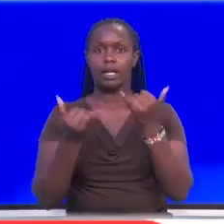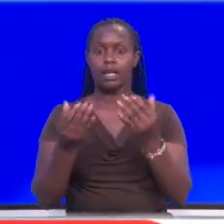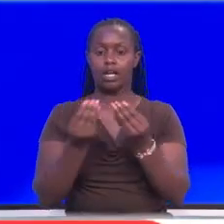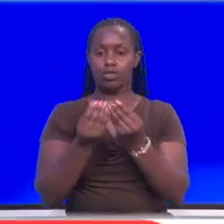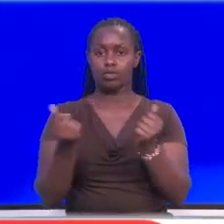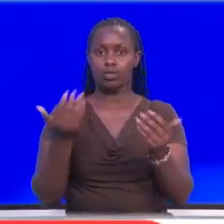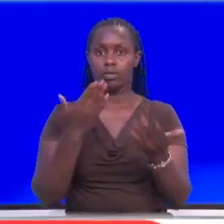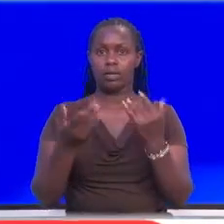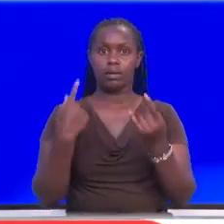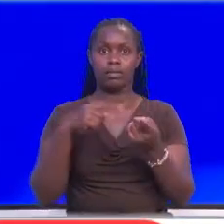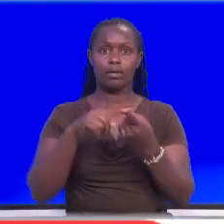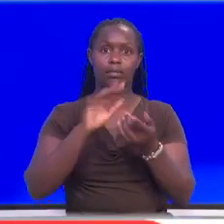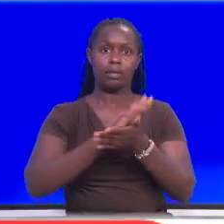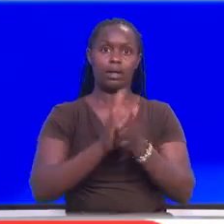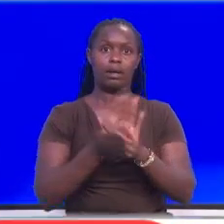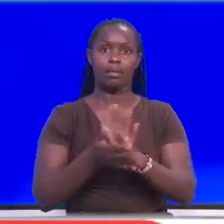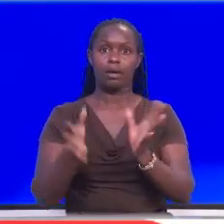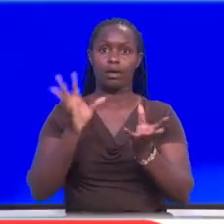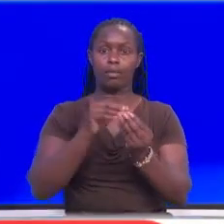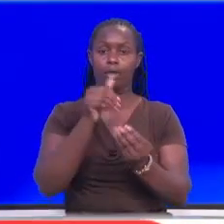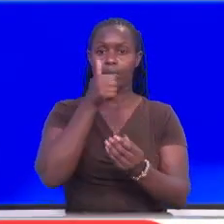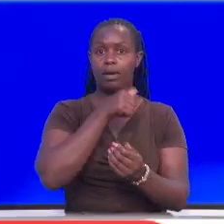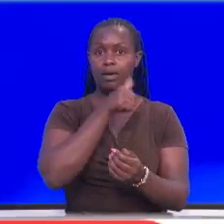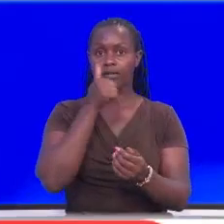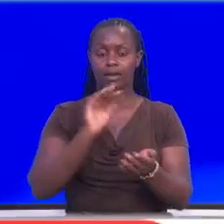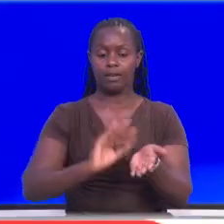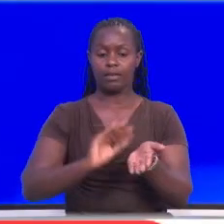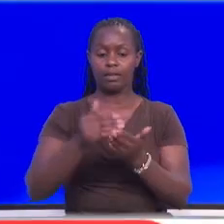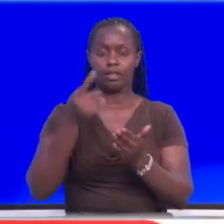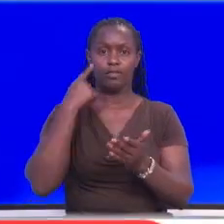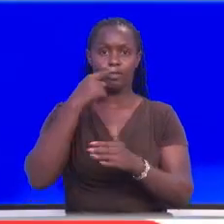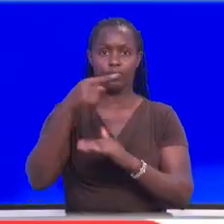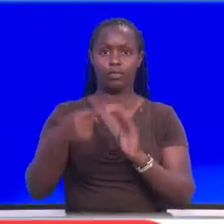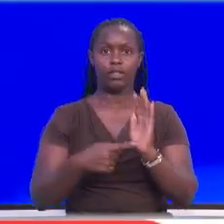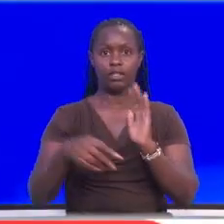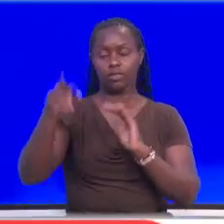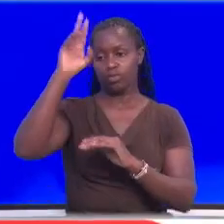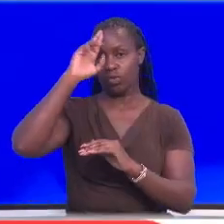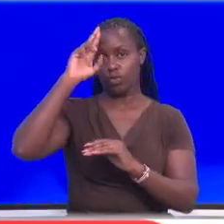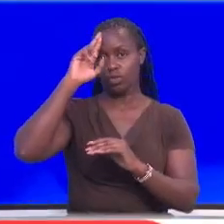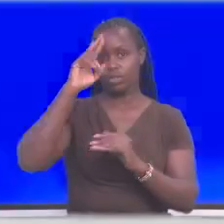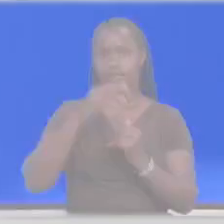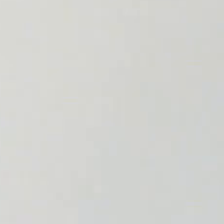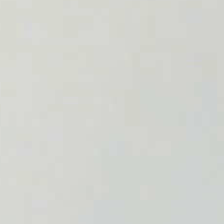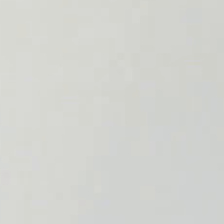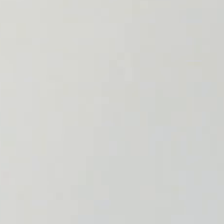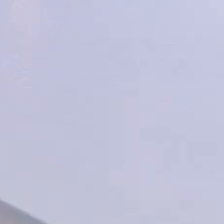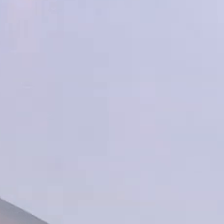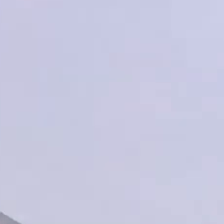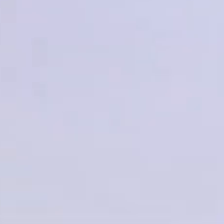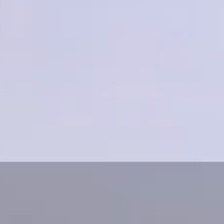be getting more private financing for this cause. Hibak Said for TV 47 Nairobi.